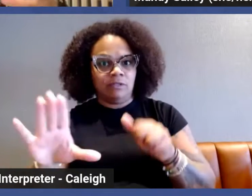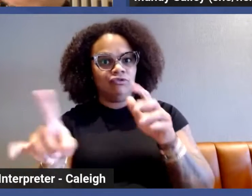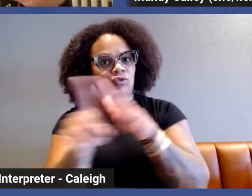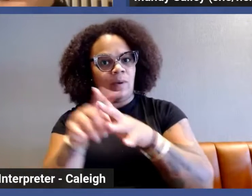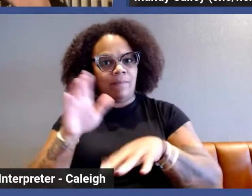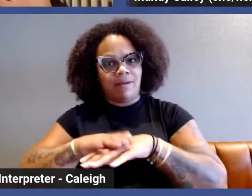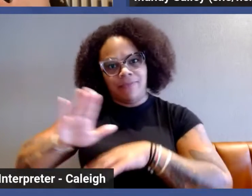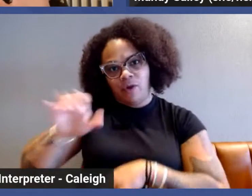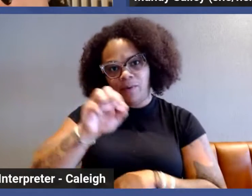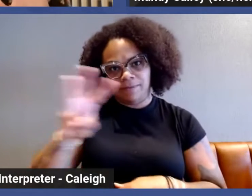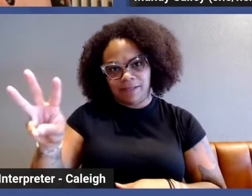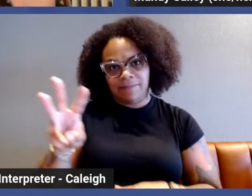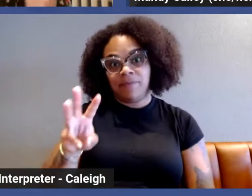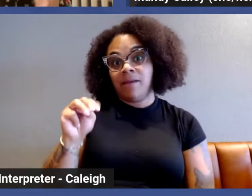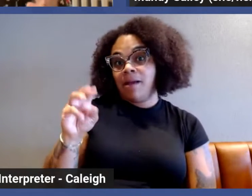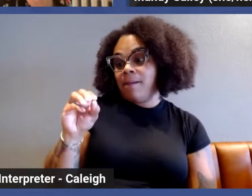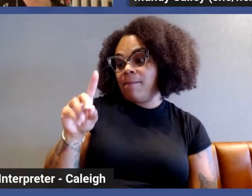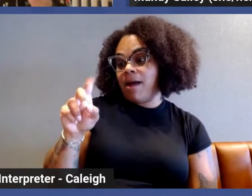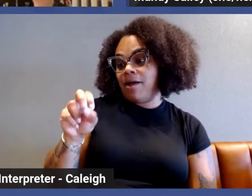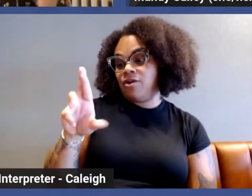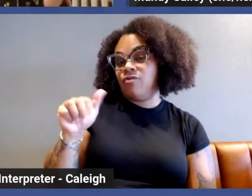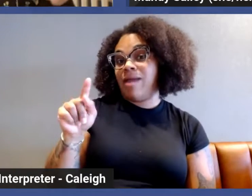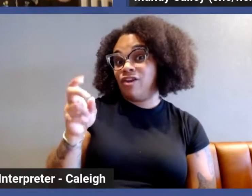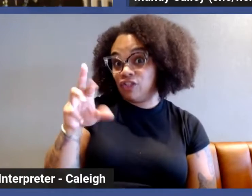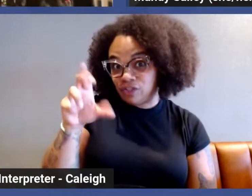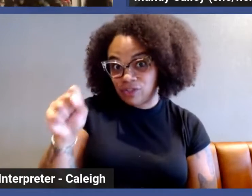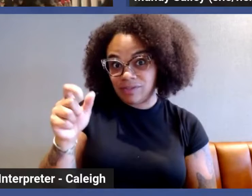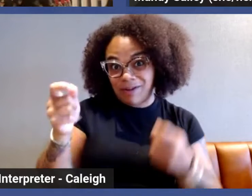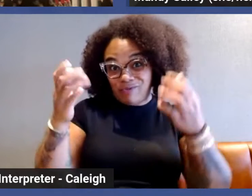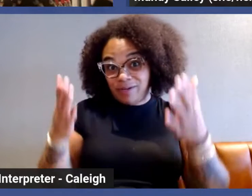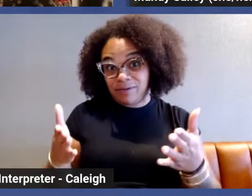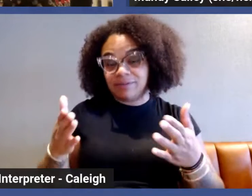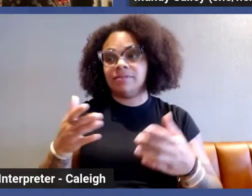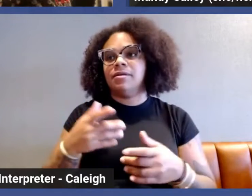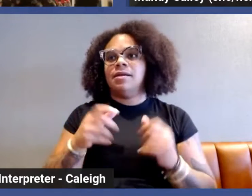moderators, or the people undertaking that moderation, can both be